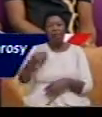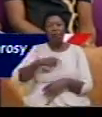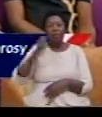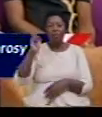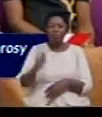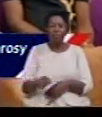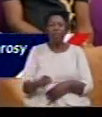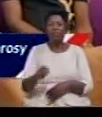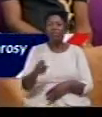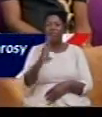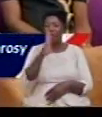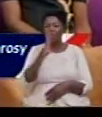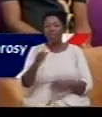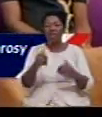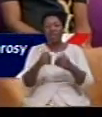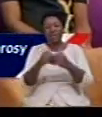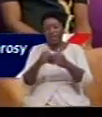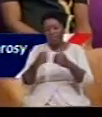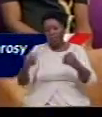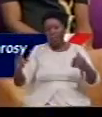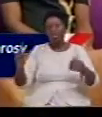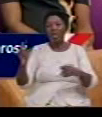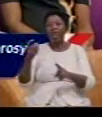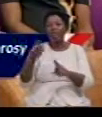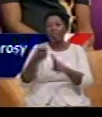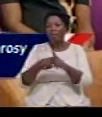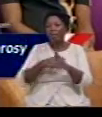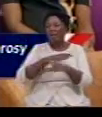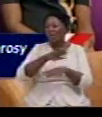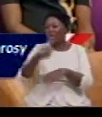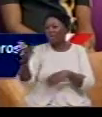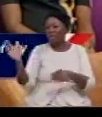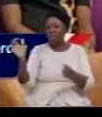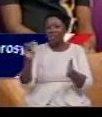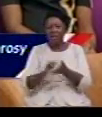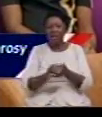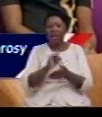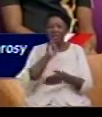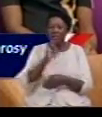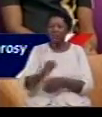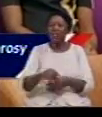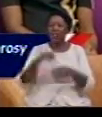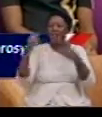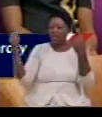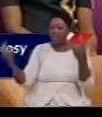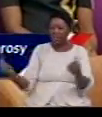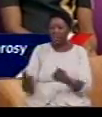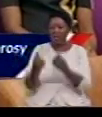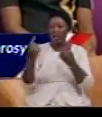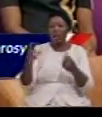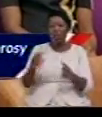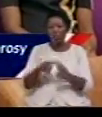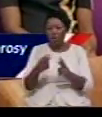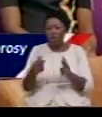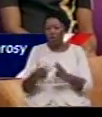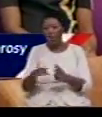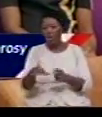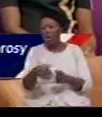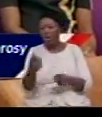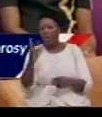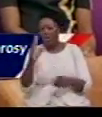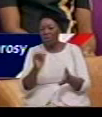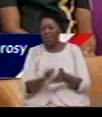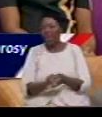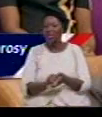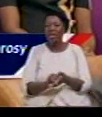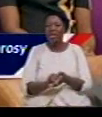to separate any of the believers or any of the brethren that live in sin. We separate them from among the brethren so that they will not pollute